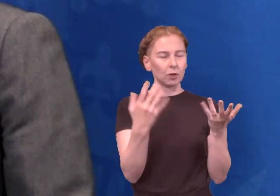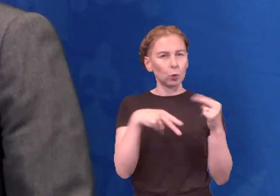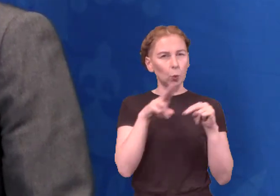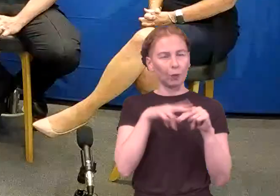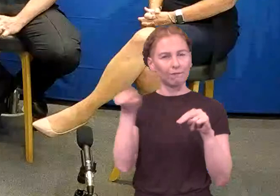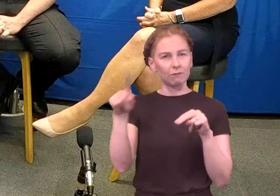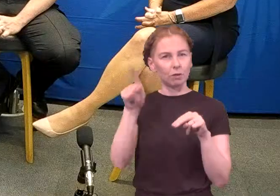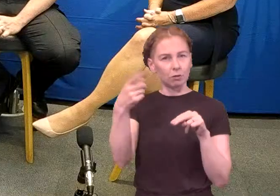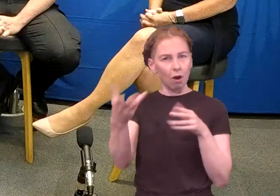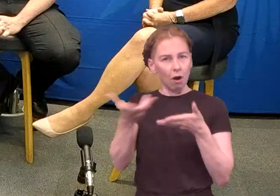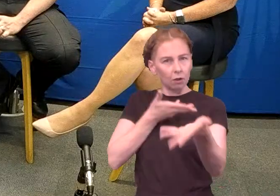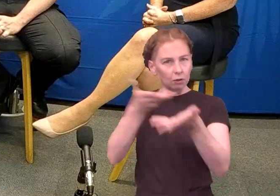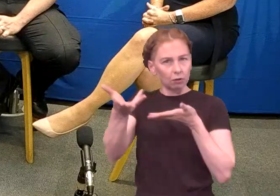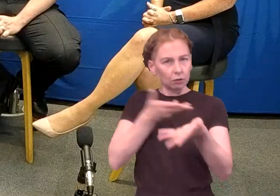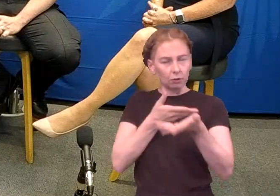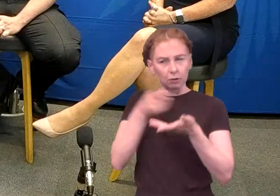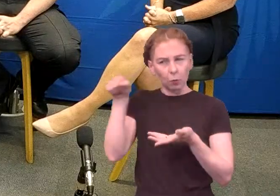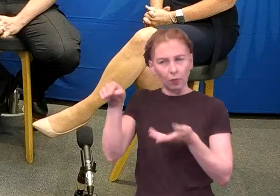wrong there.